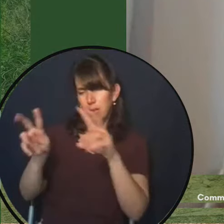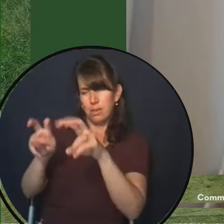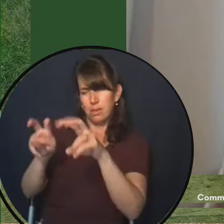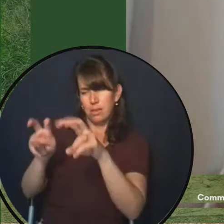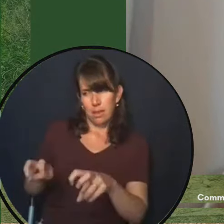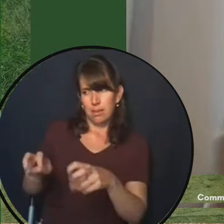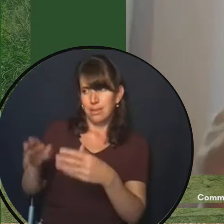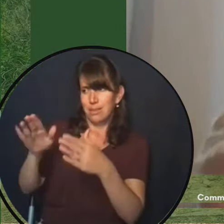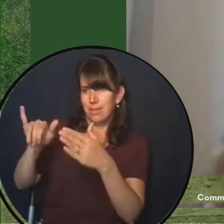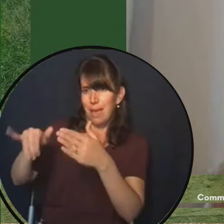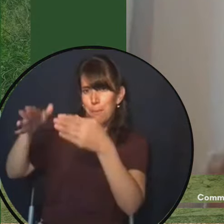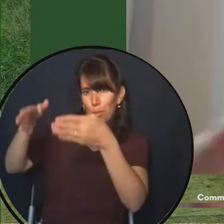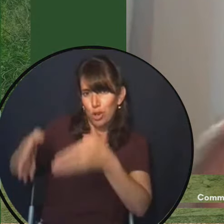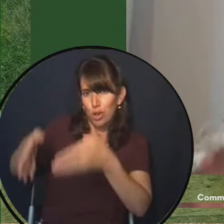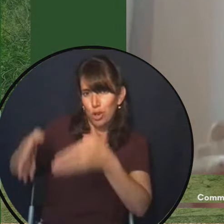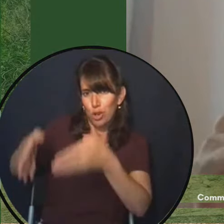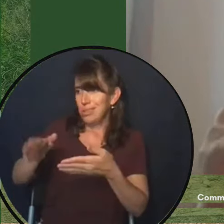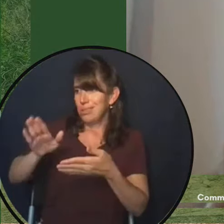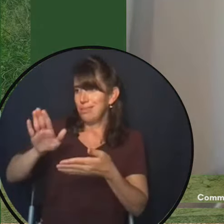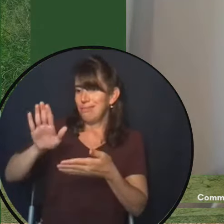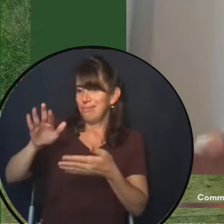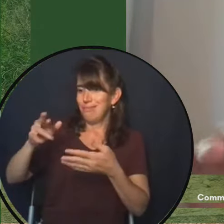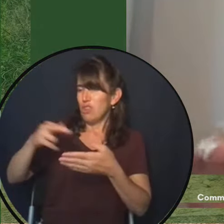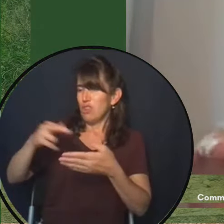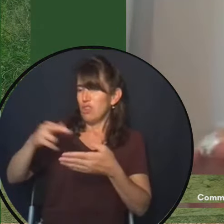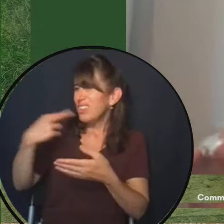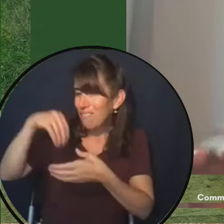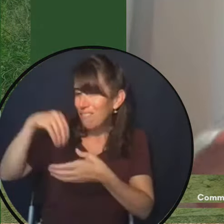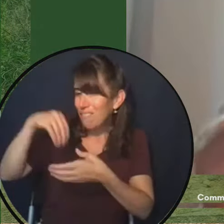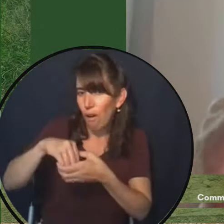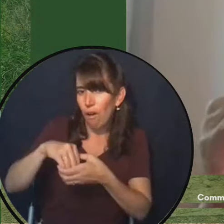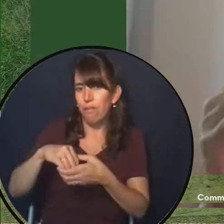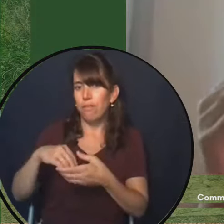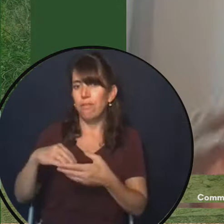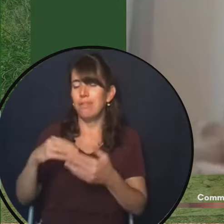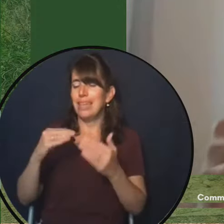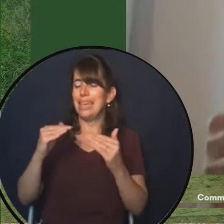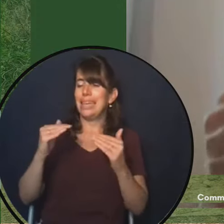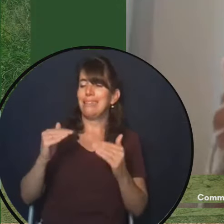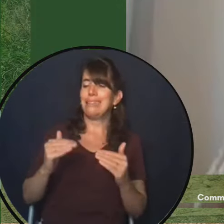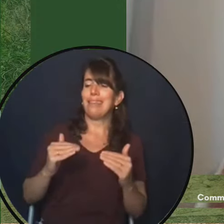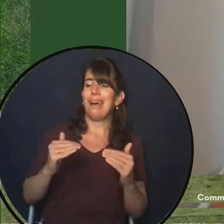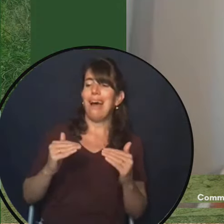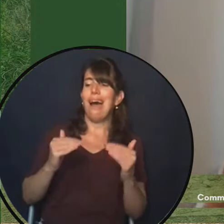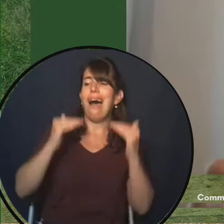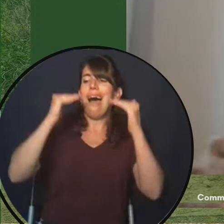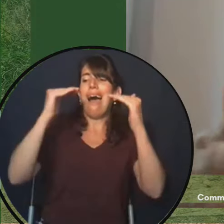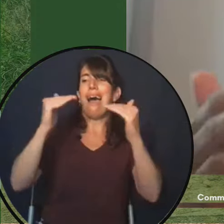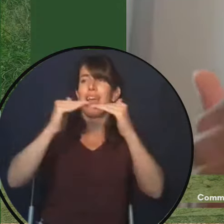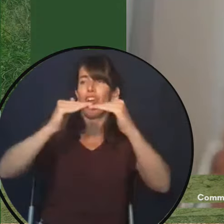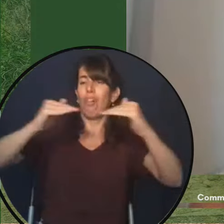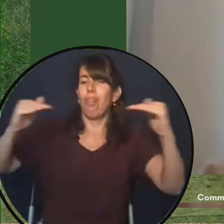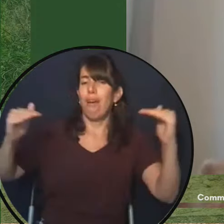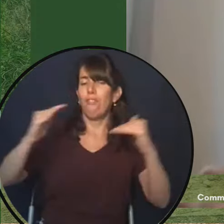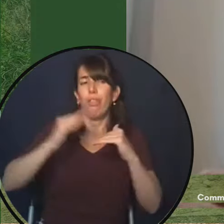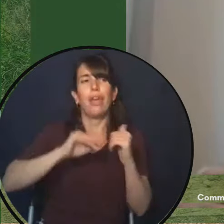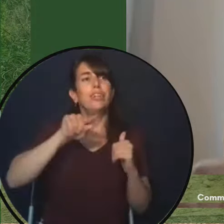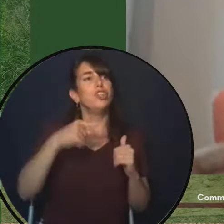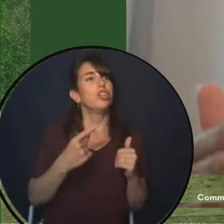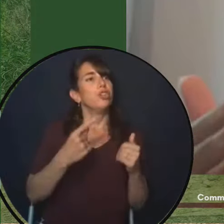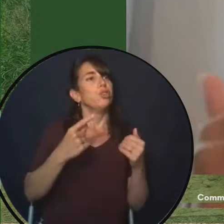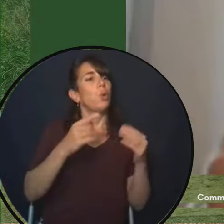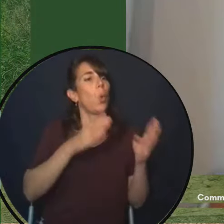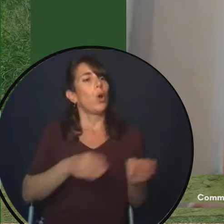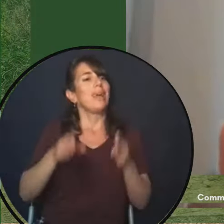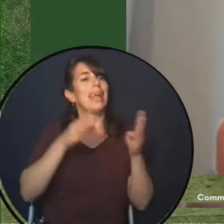of above ground, I like to say, organizing, right? So we have to take into account those things. We have to take into